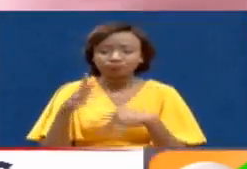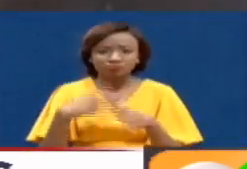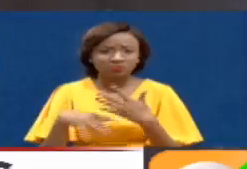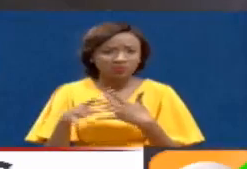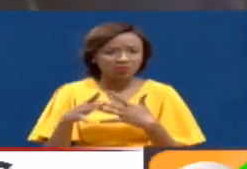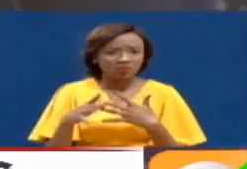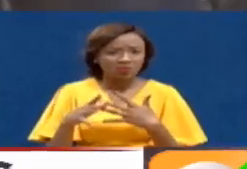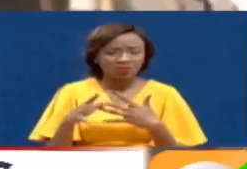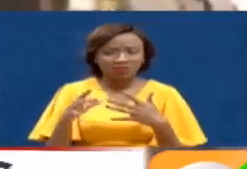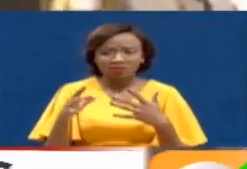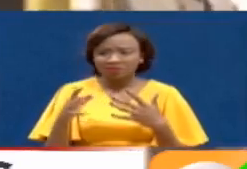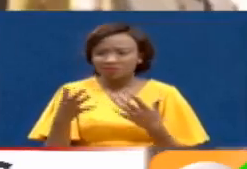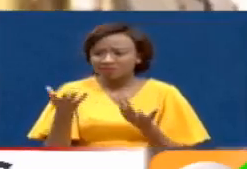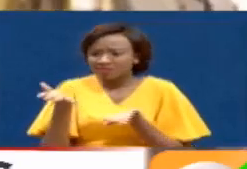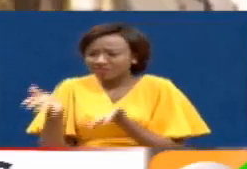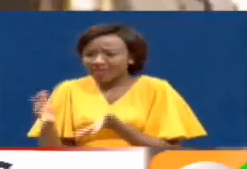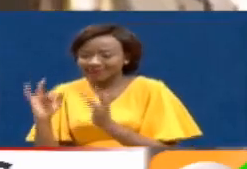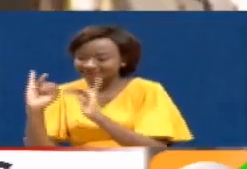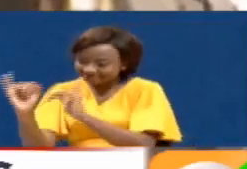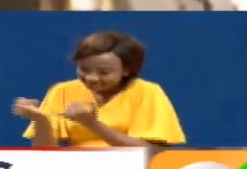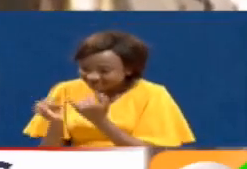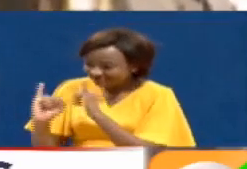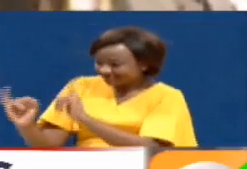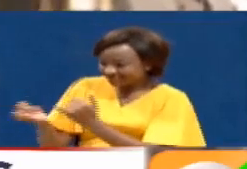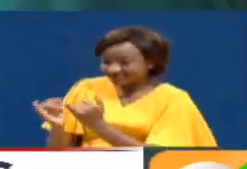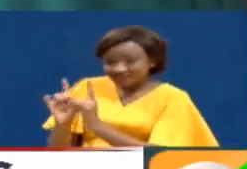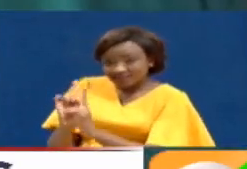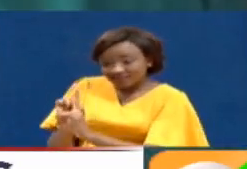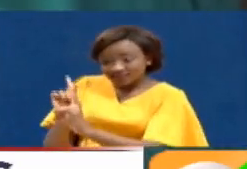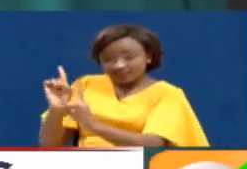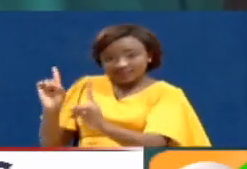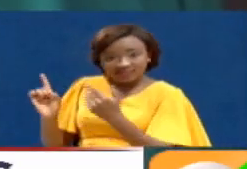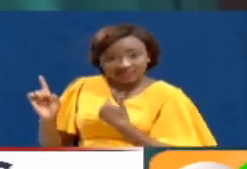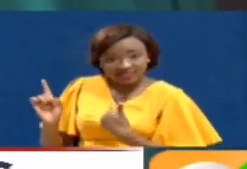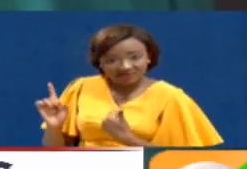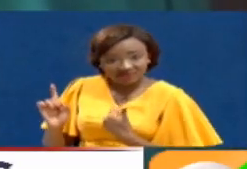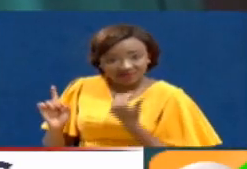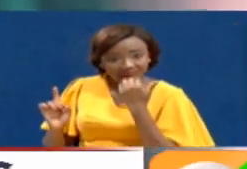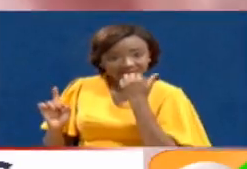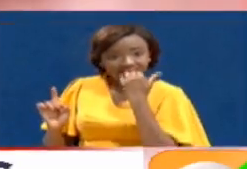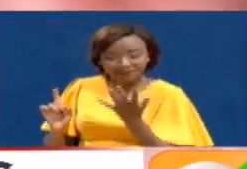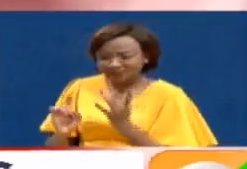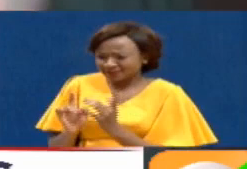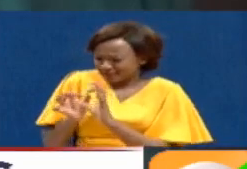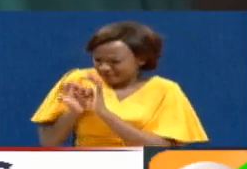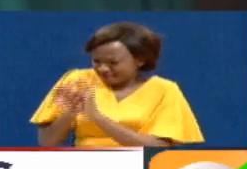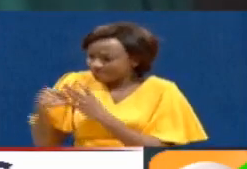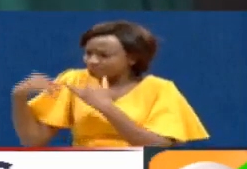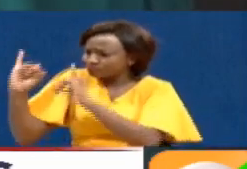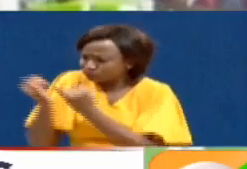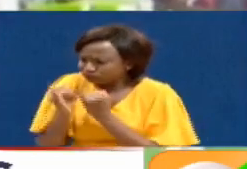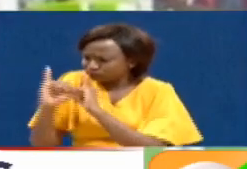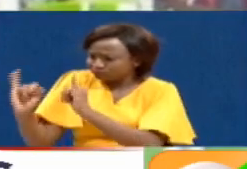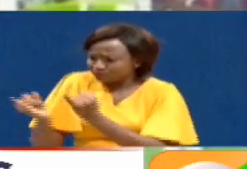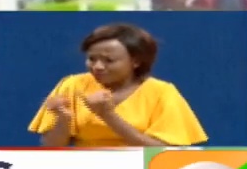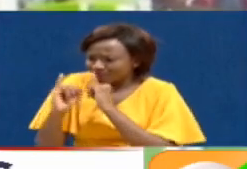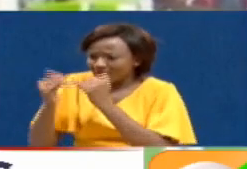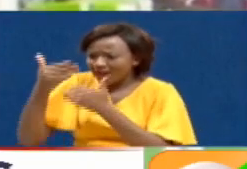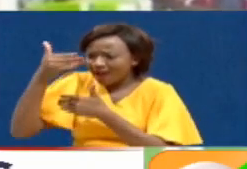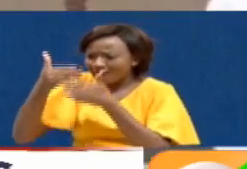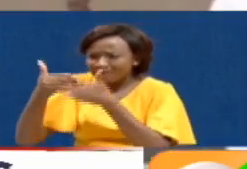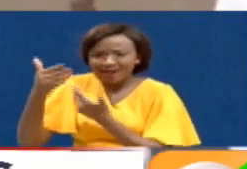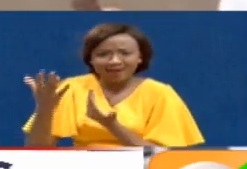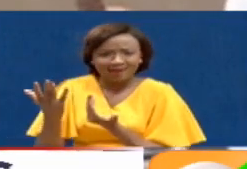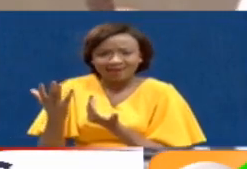streets to those engulfed in chit-chats, the distance between people is in total disregard of the guidelines issued by